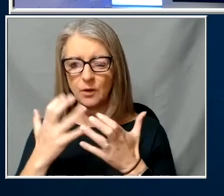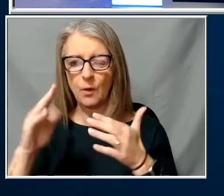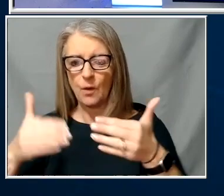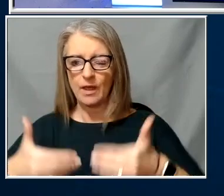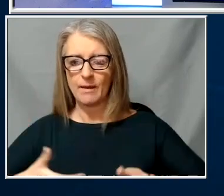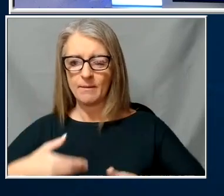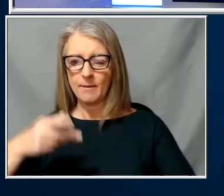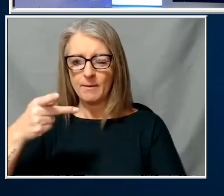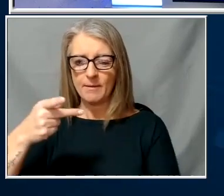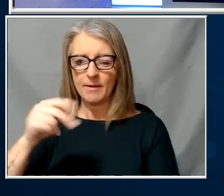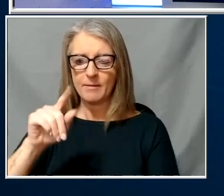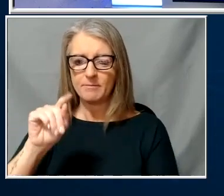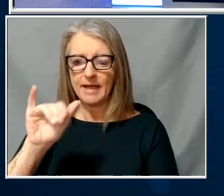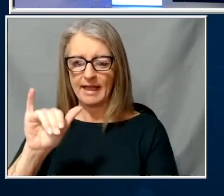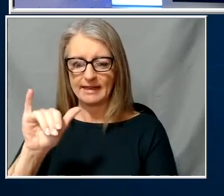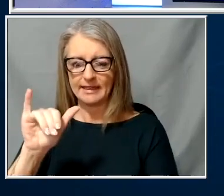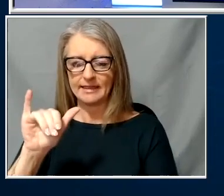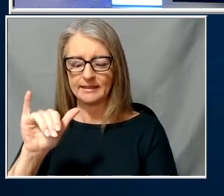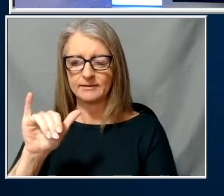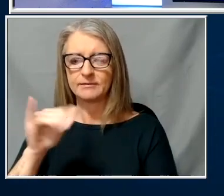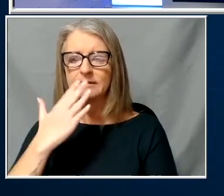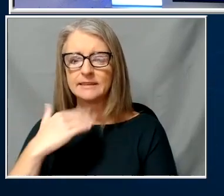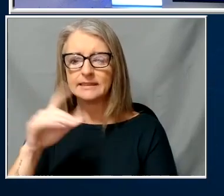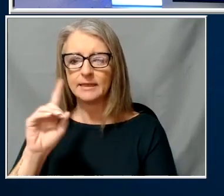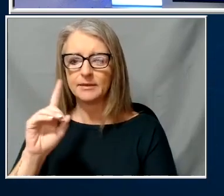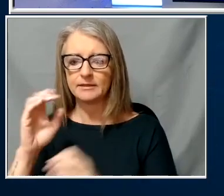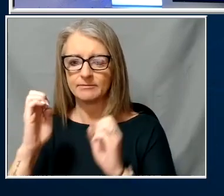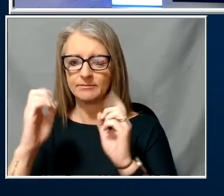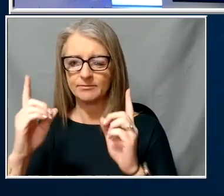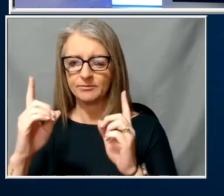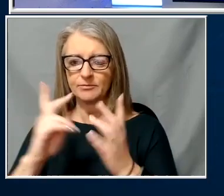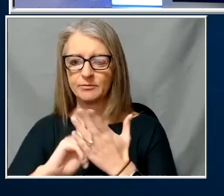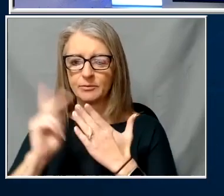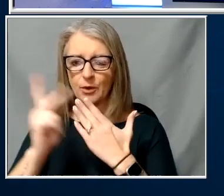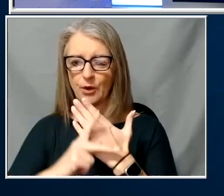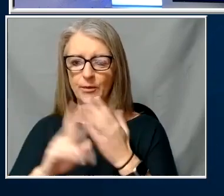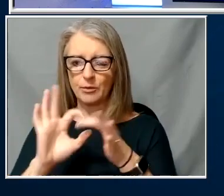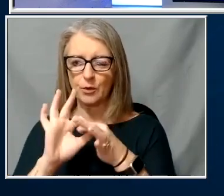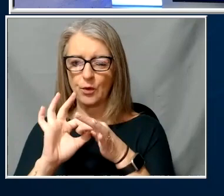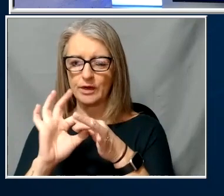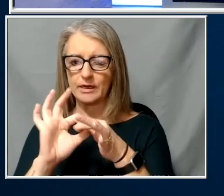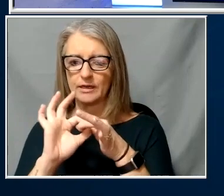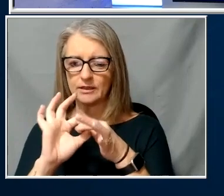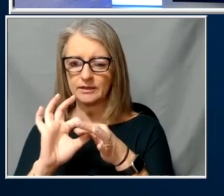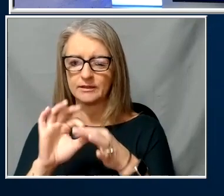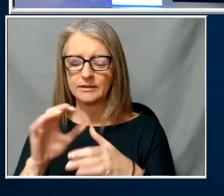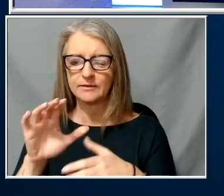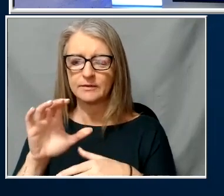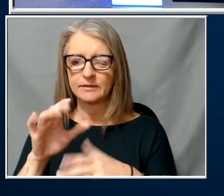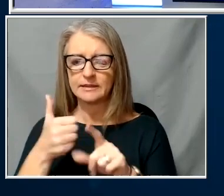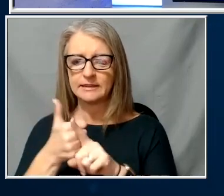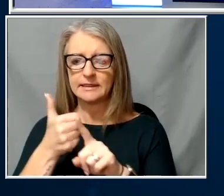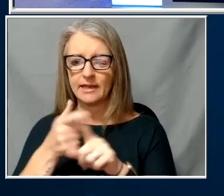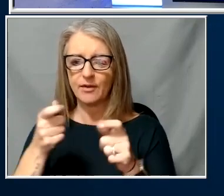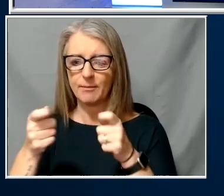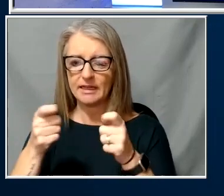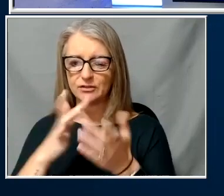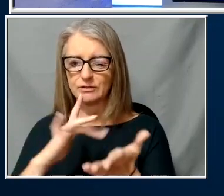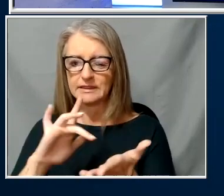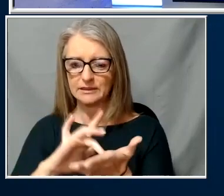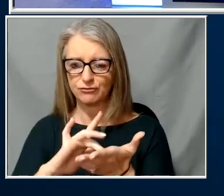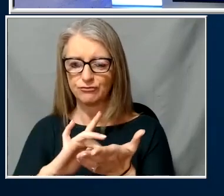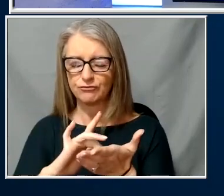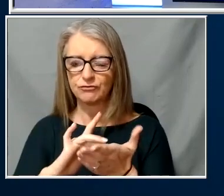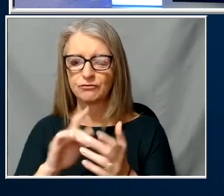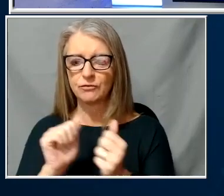Pattie Lueyot. She is a diabetes educator and the program coordinator for the Cray Diabetes Self-Management Center, along